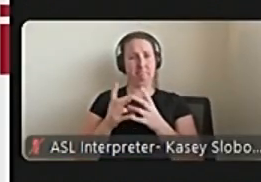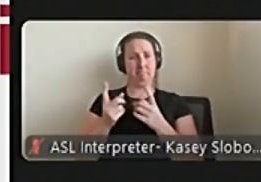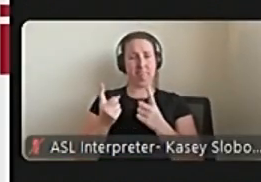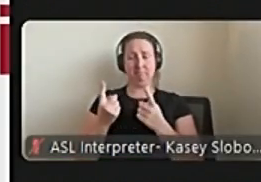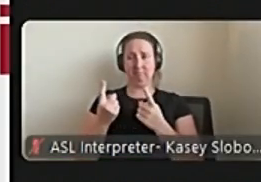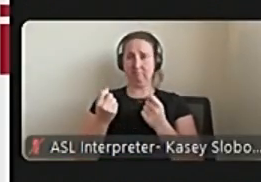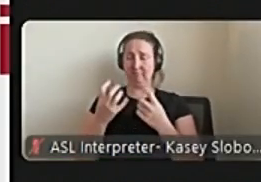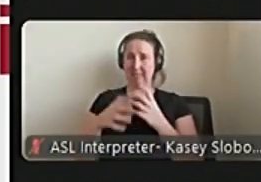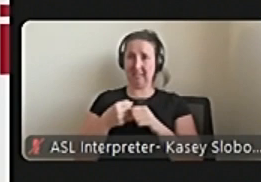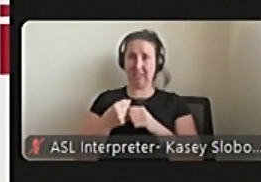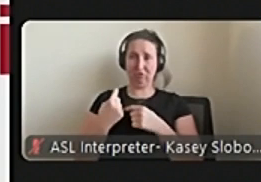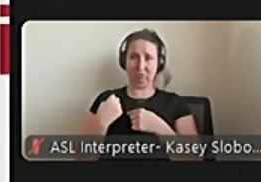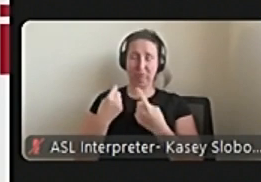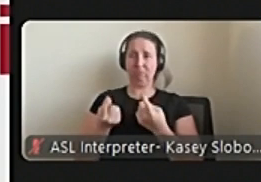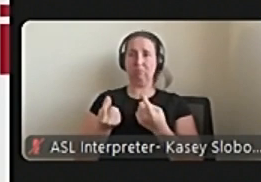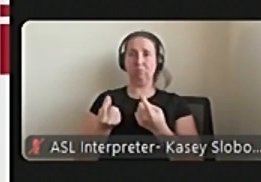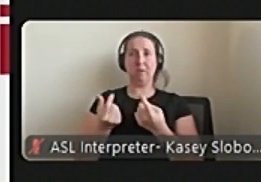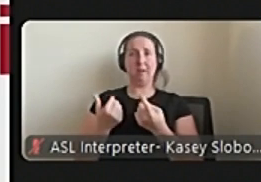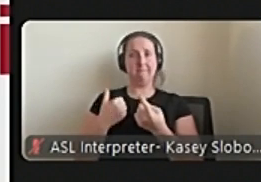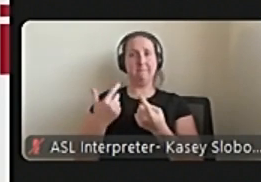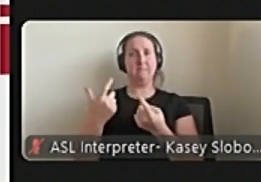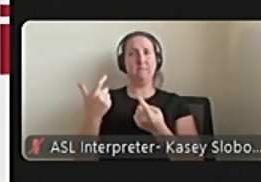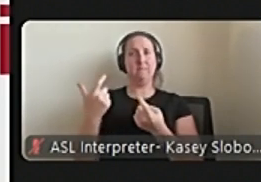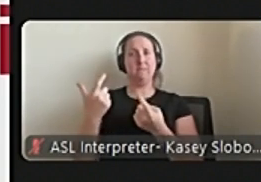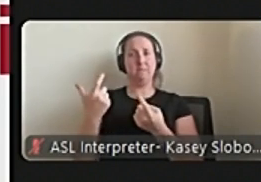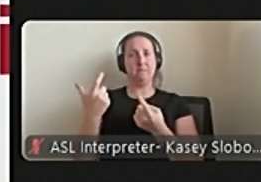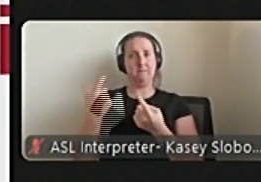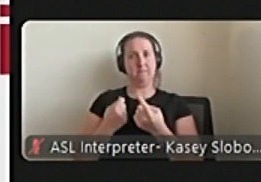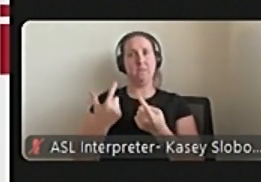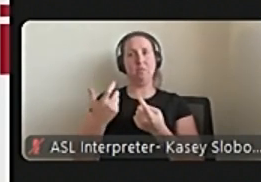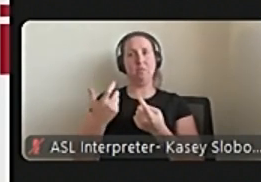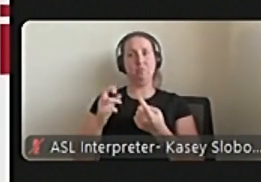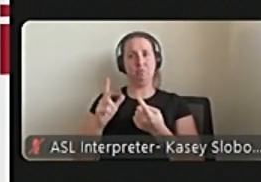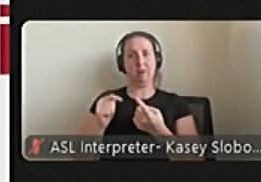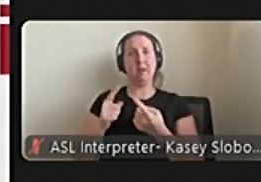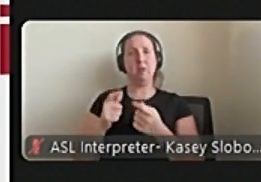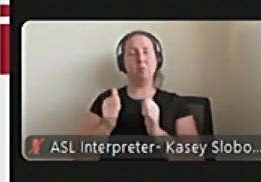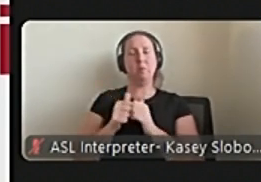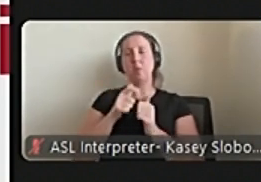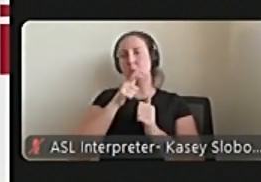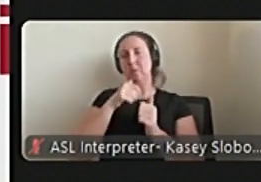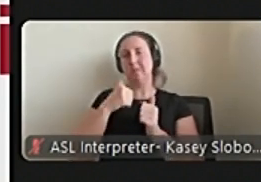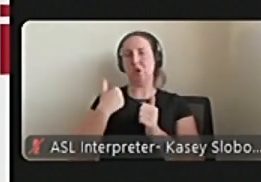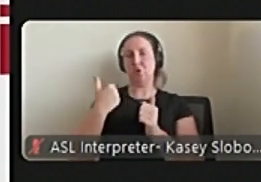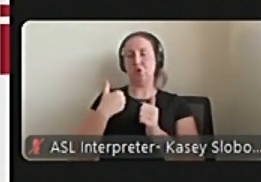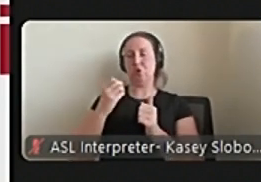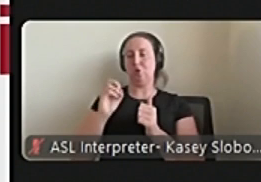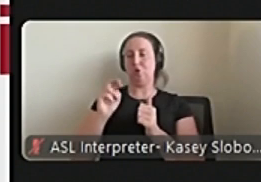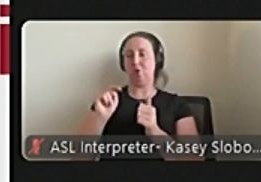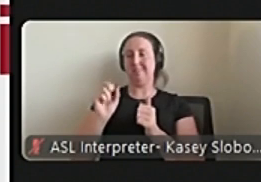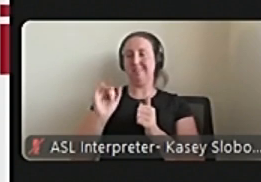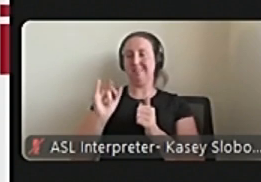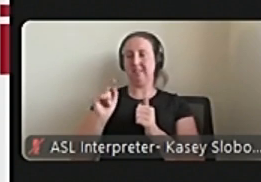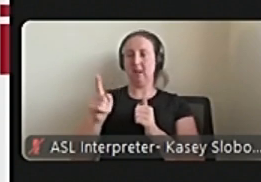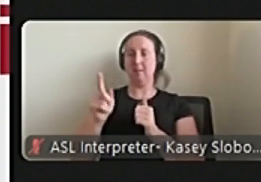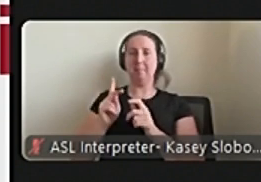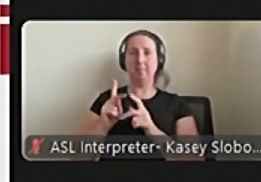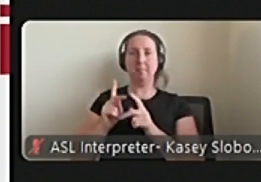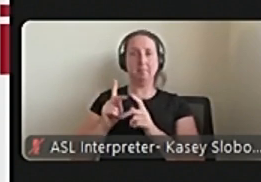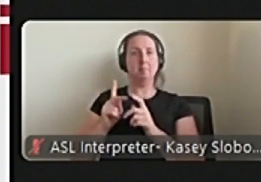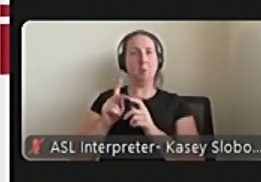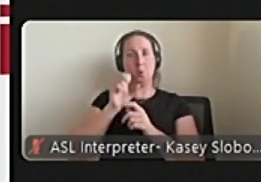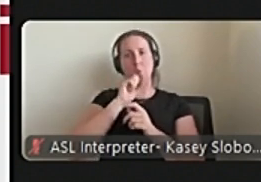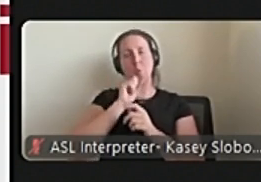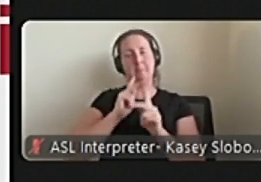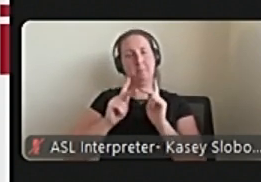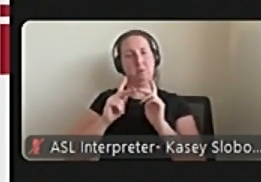did a grant with younger onset, so people under the age of 65. And you know how often they felt